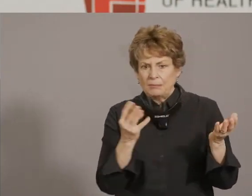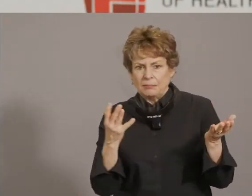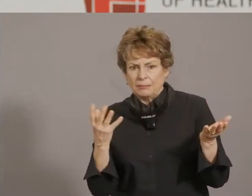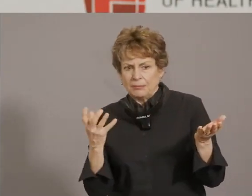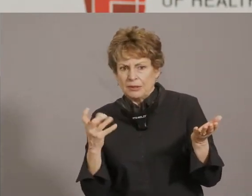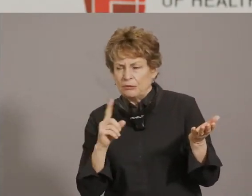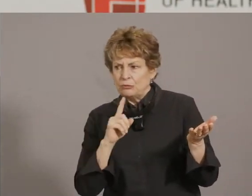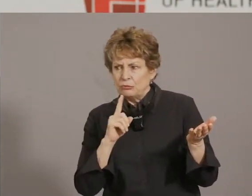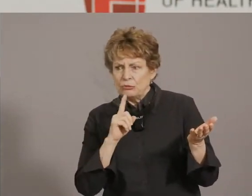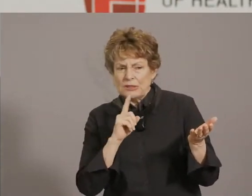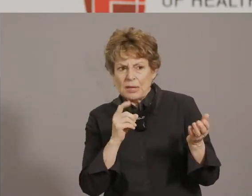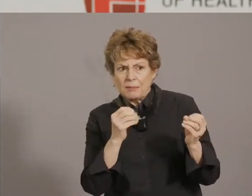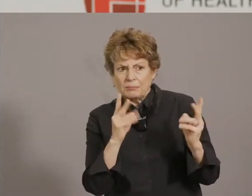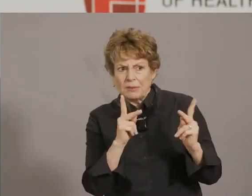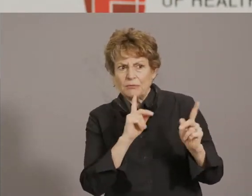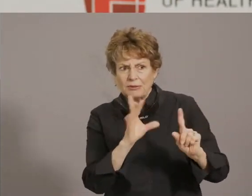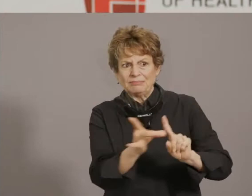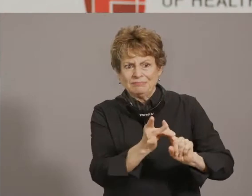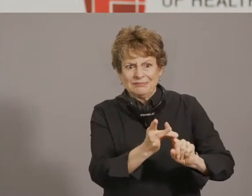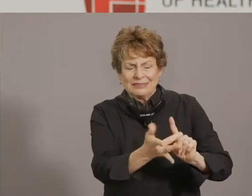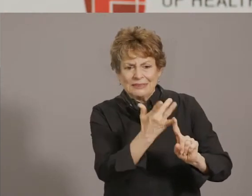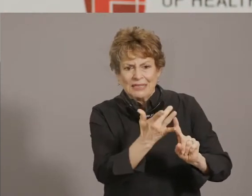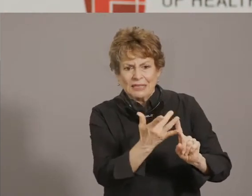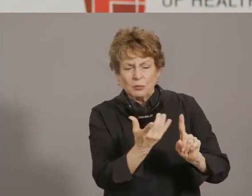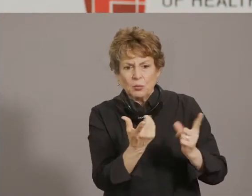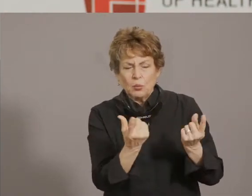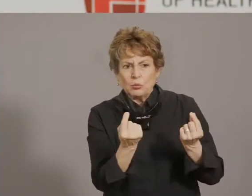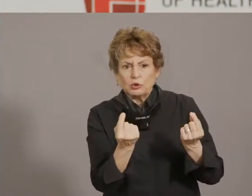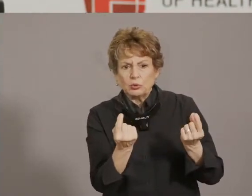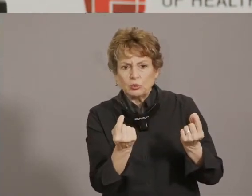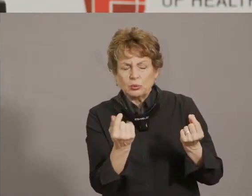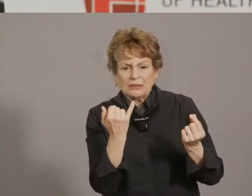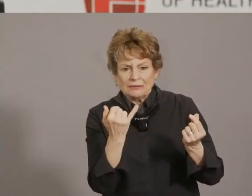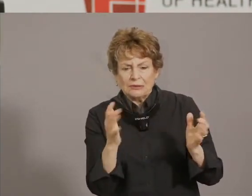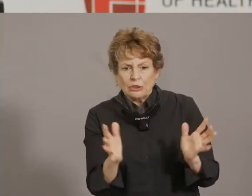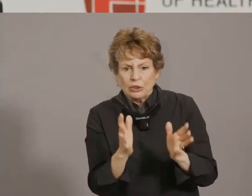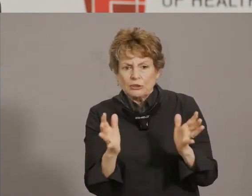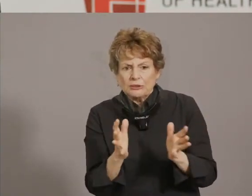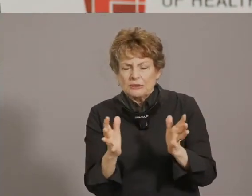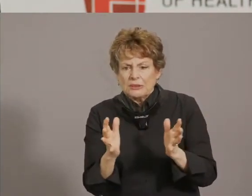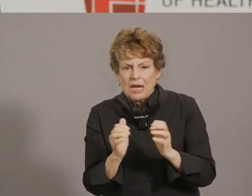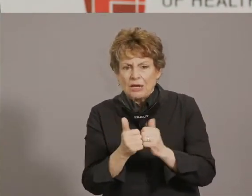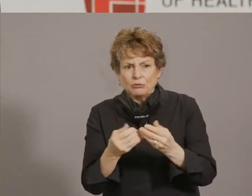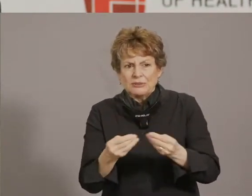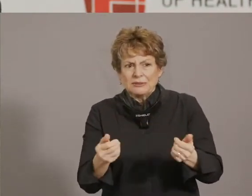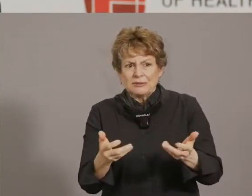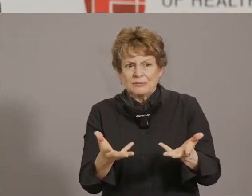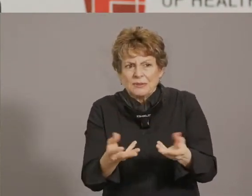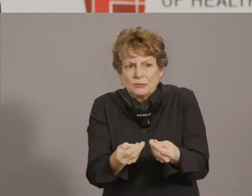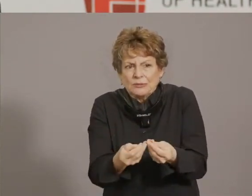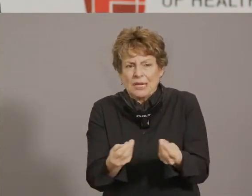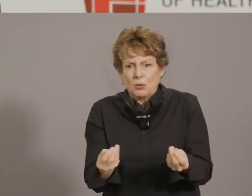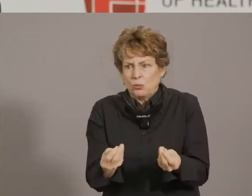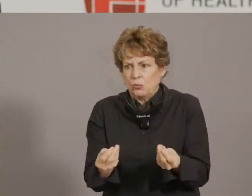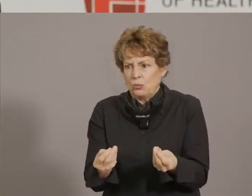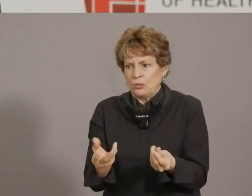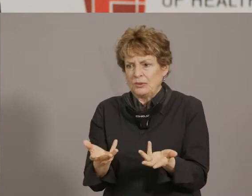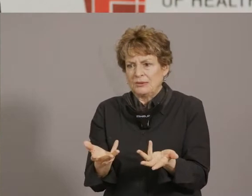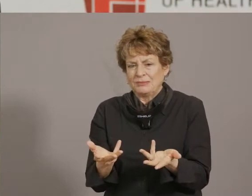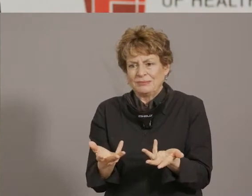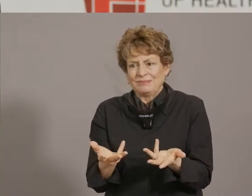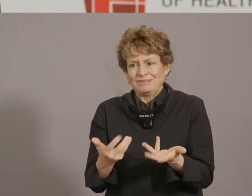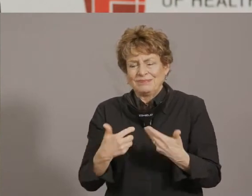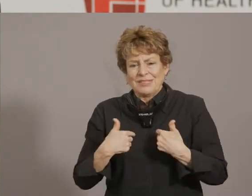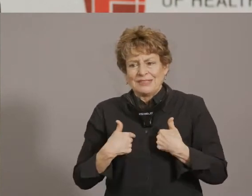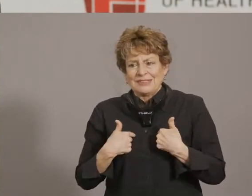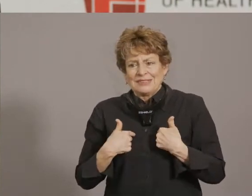to get more tests, and how can we fix this problem? Yeah, I would just encourage anybody who